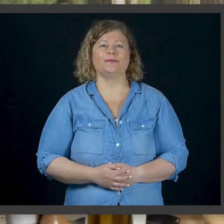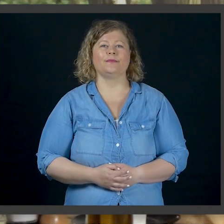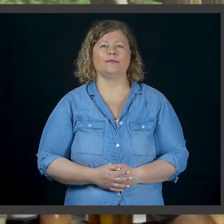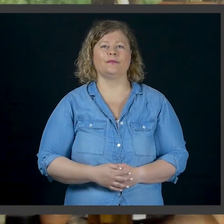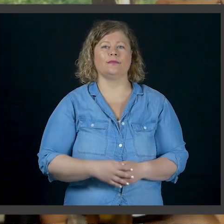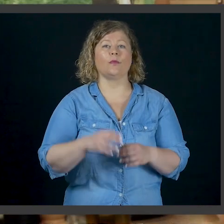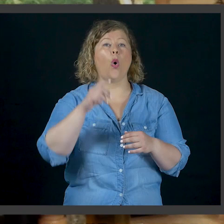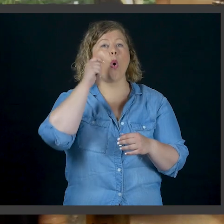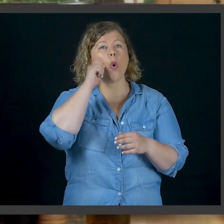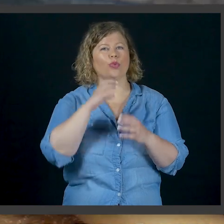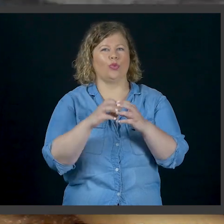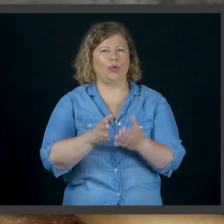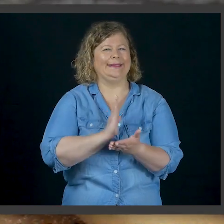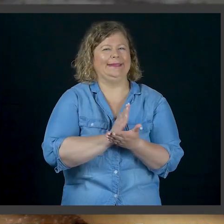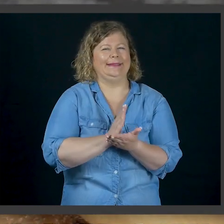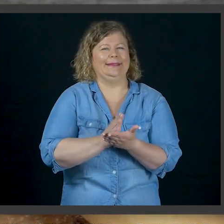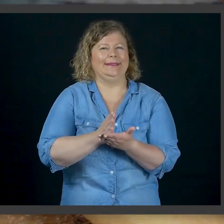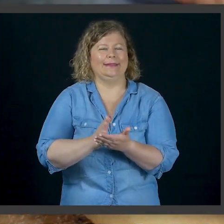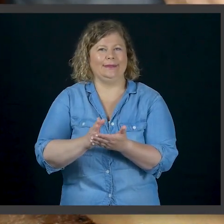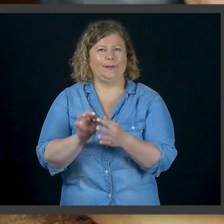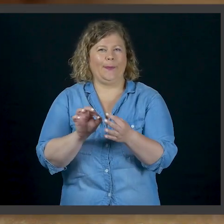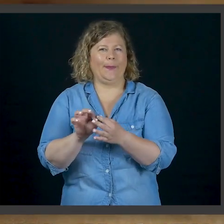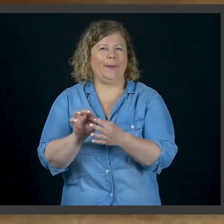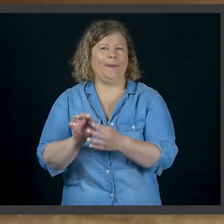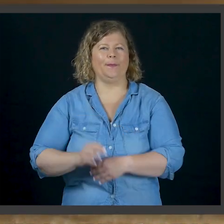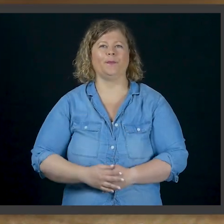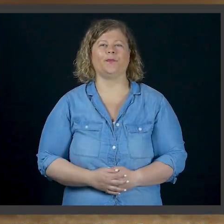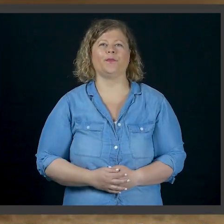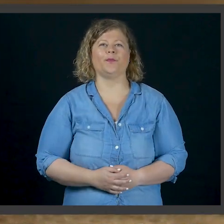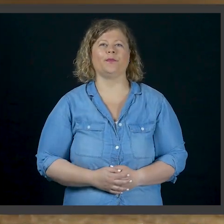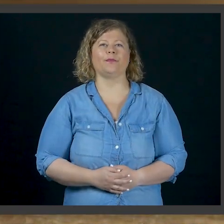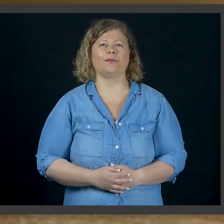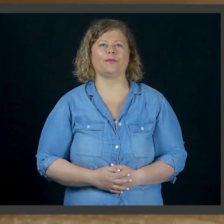We need some julienne of onions.